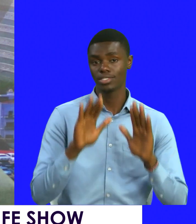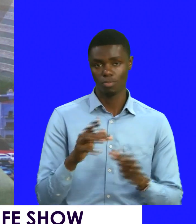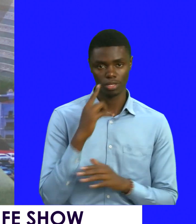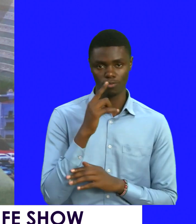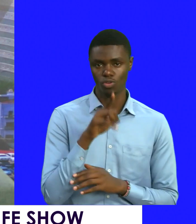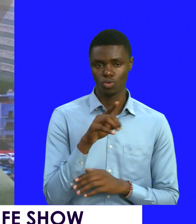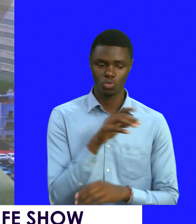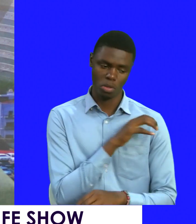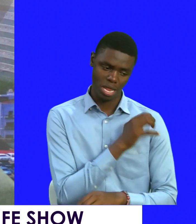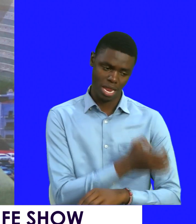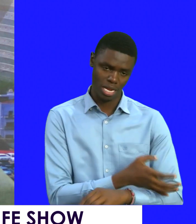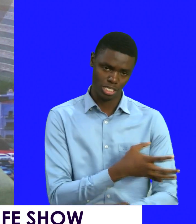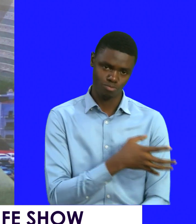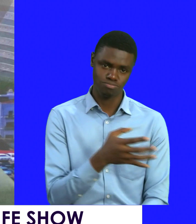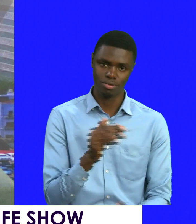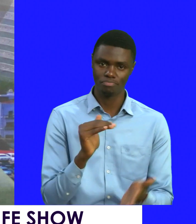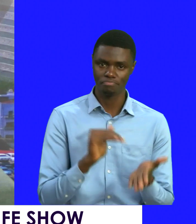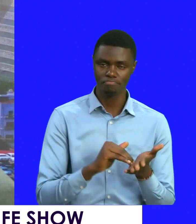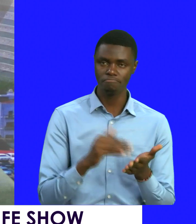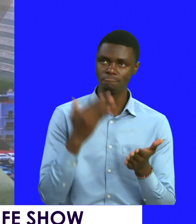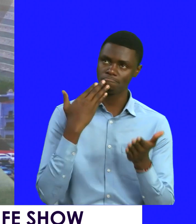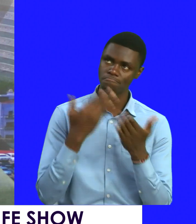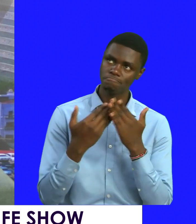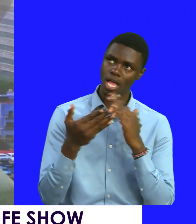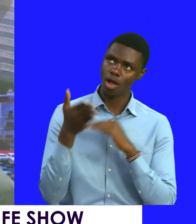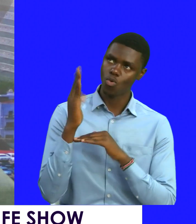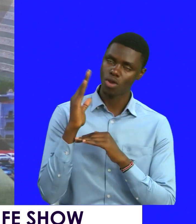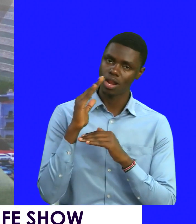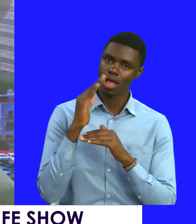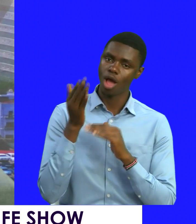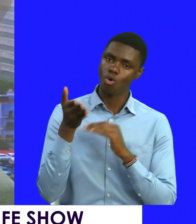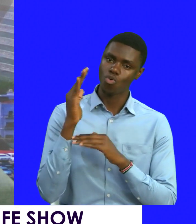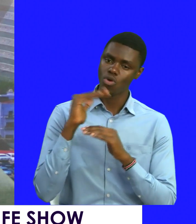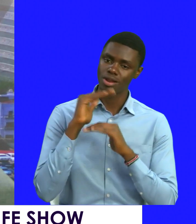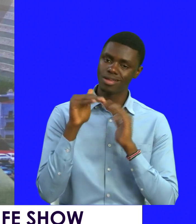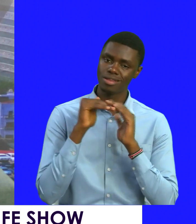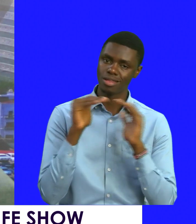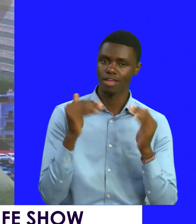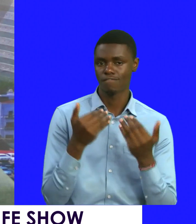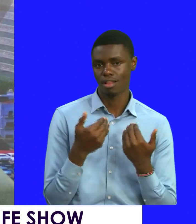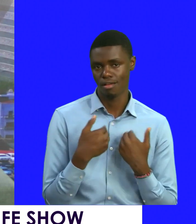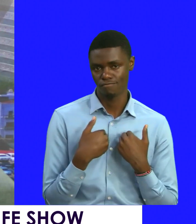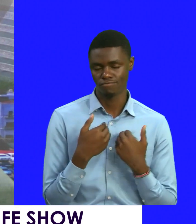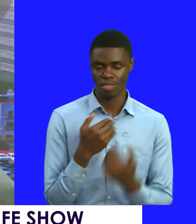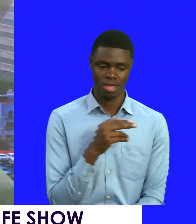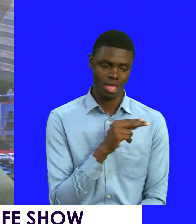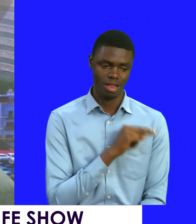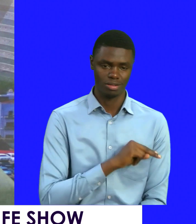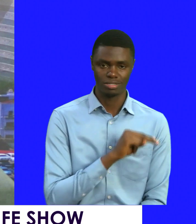re-energize. Thanks be to God, there is a God in heaven. And there is nature.